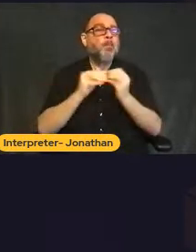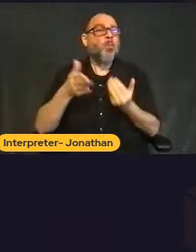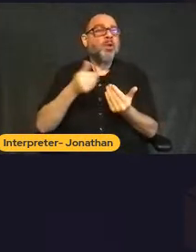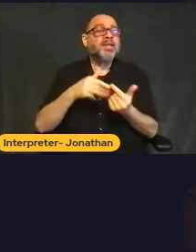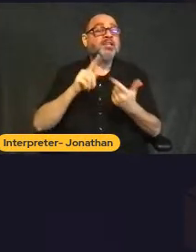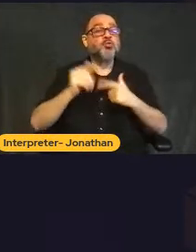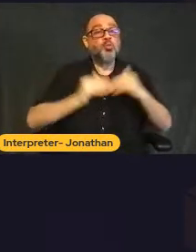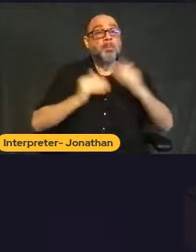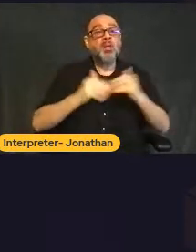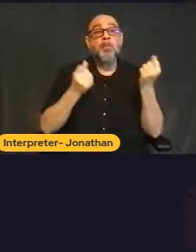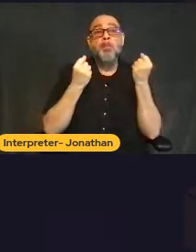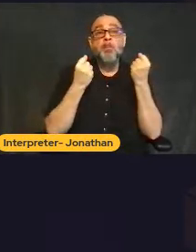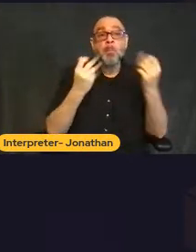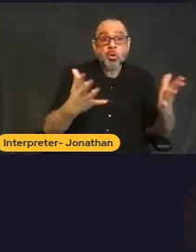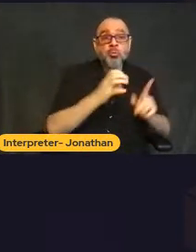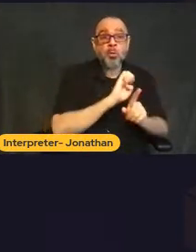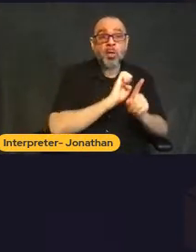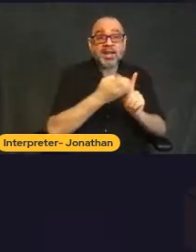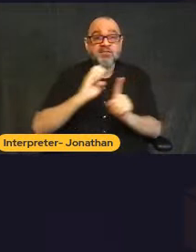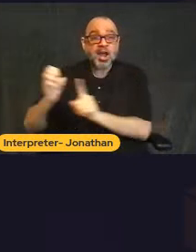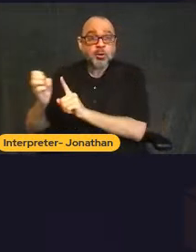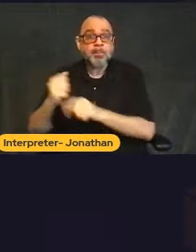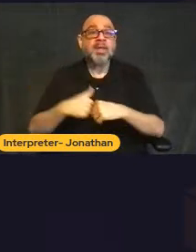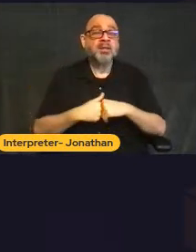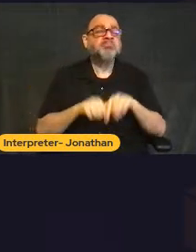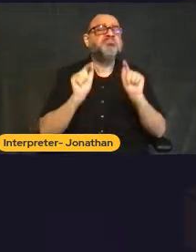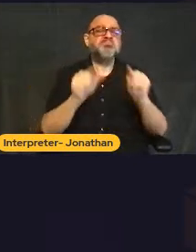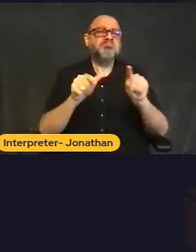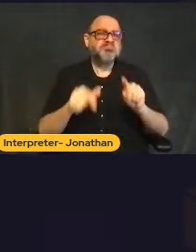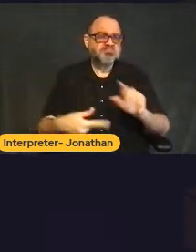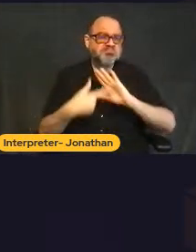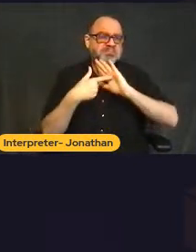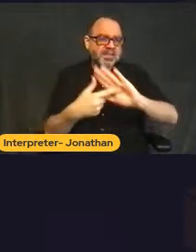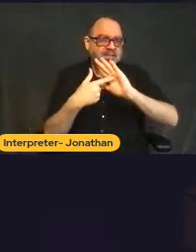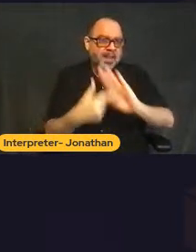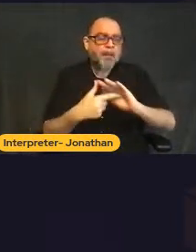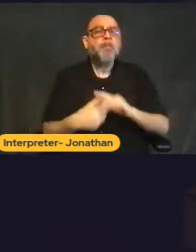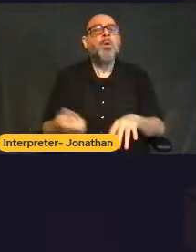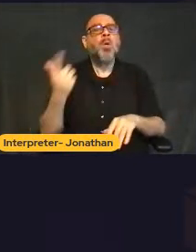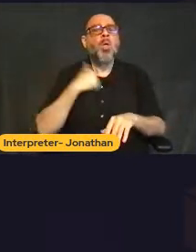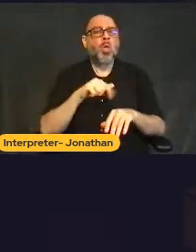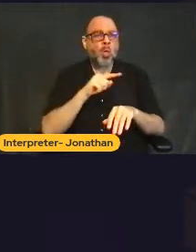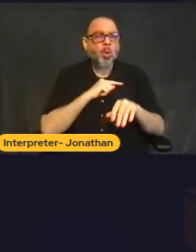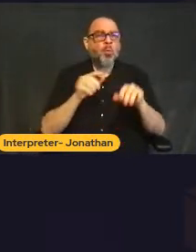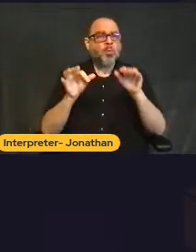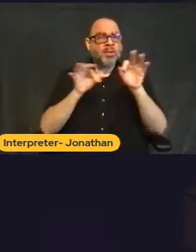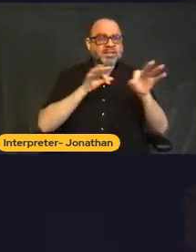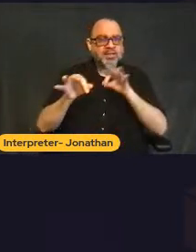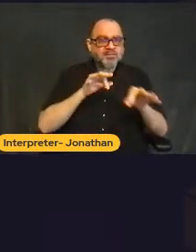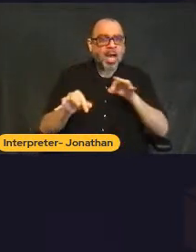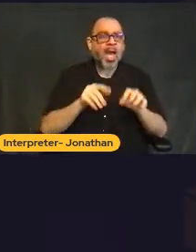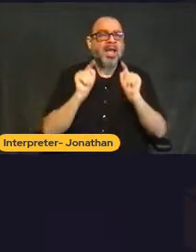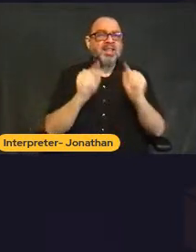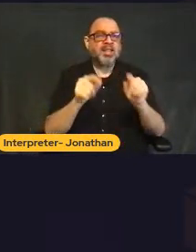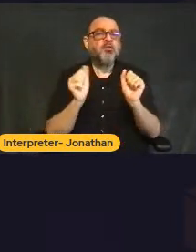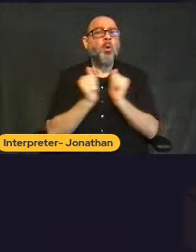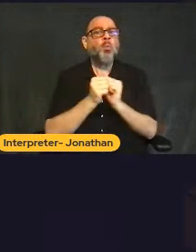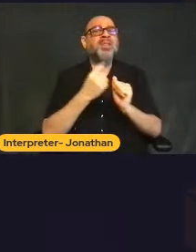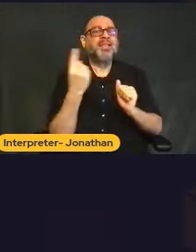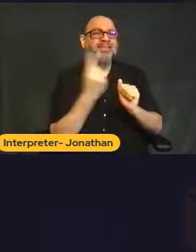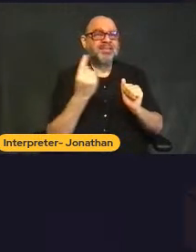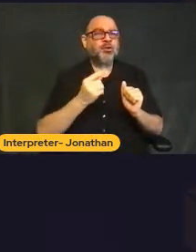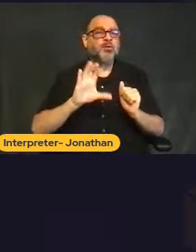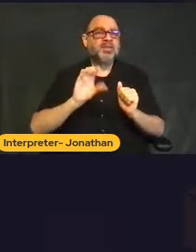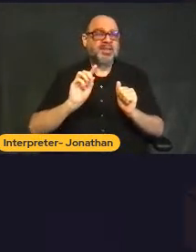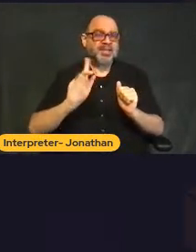environments. Here we have an example where we define an app with a single CDK stack, and